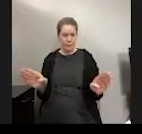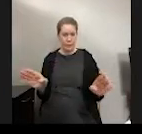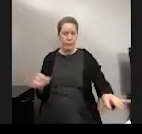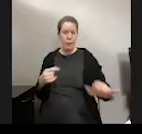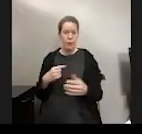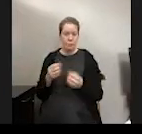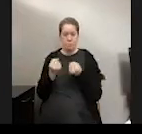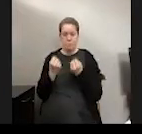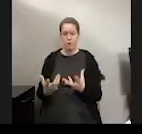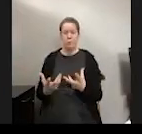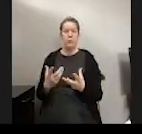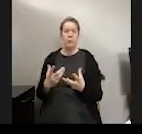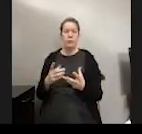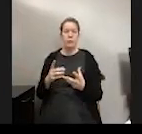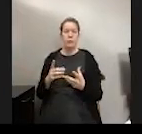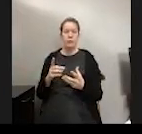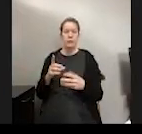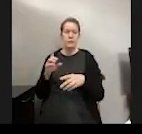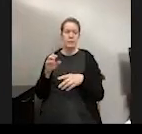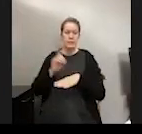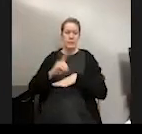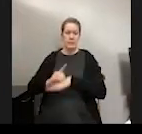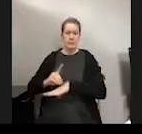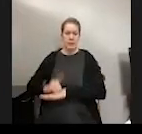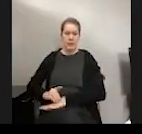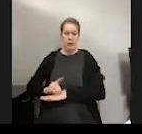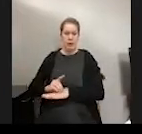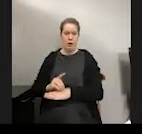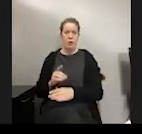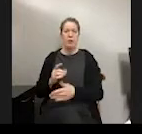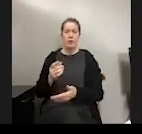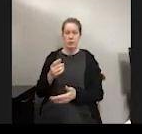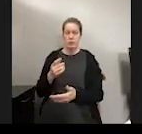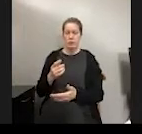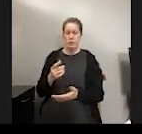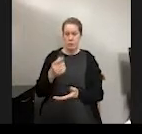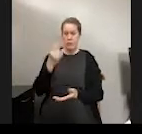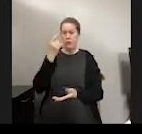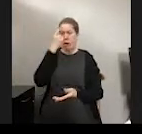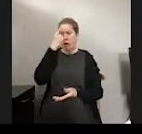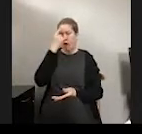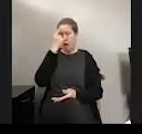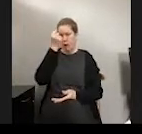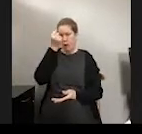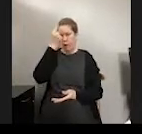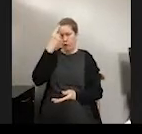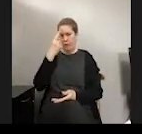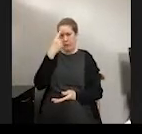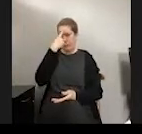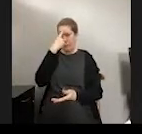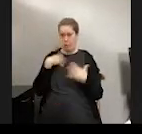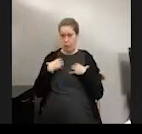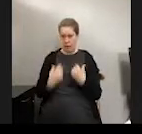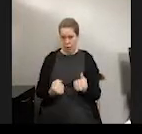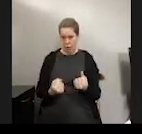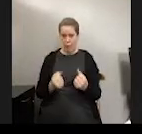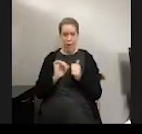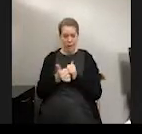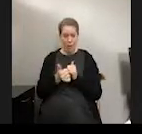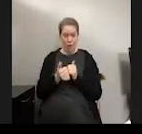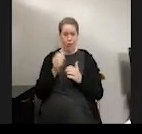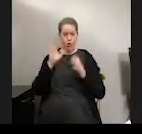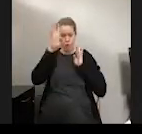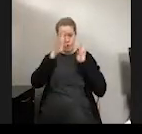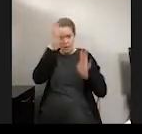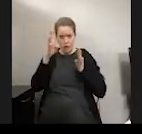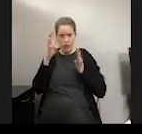arts organization that promotes a greater understanding of mental health and addiction issues through the creation and presentation.